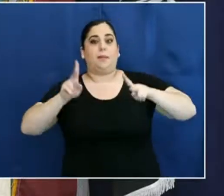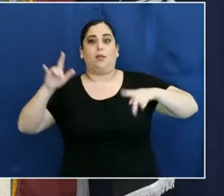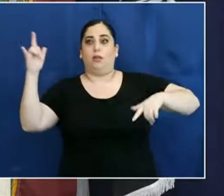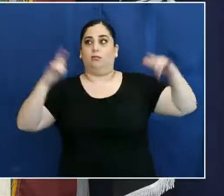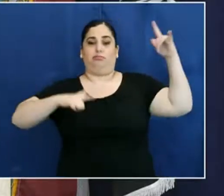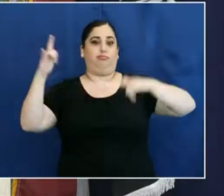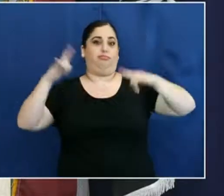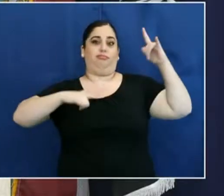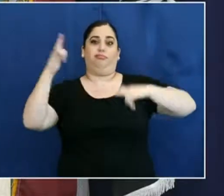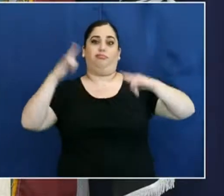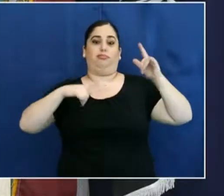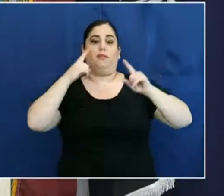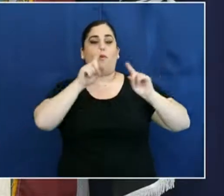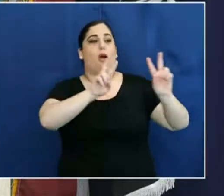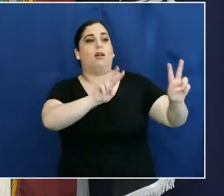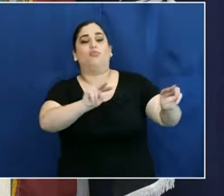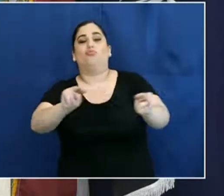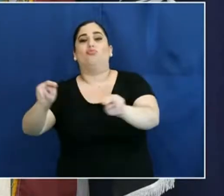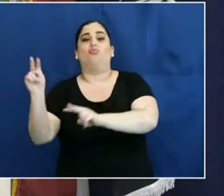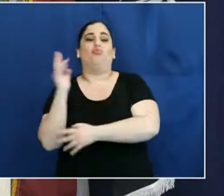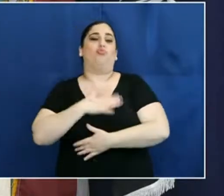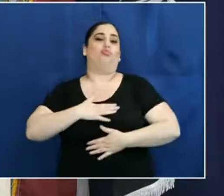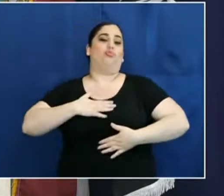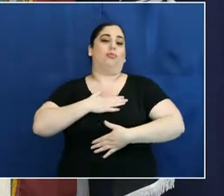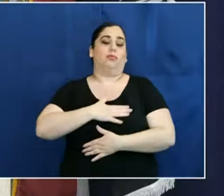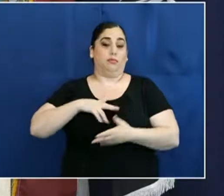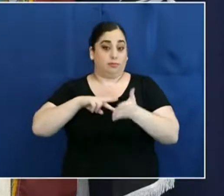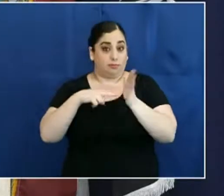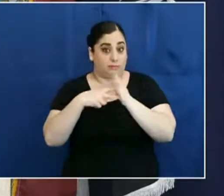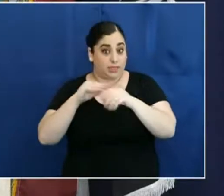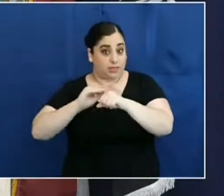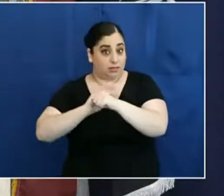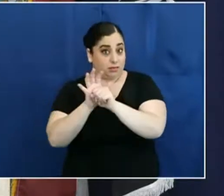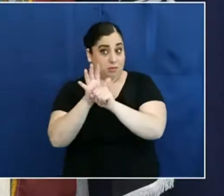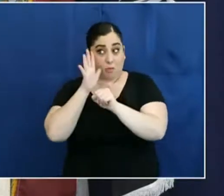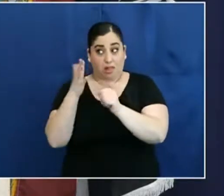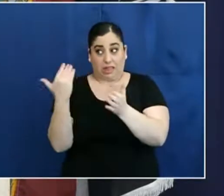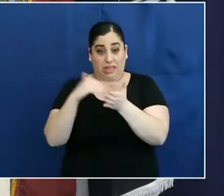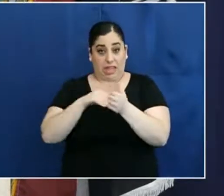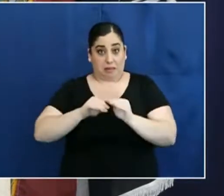numbers rise like they did during Thanksgiving and Christmas?